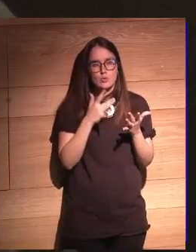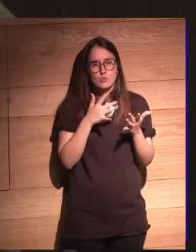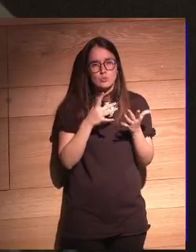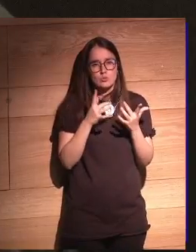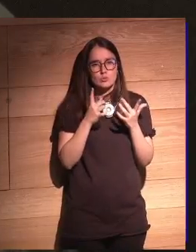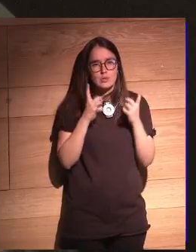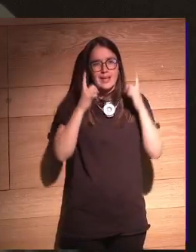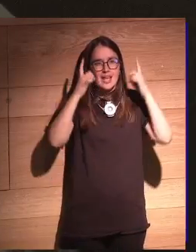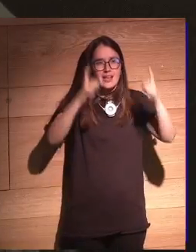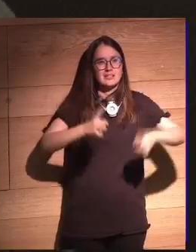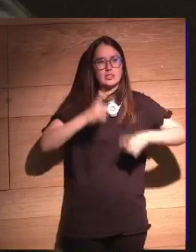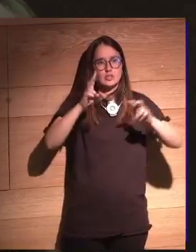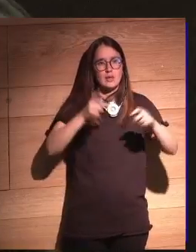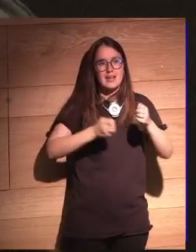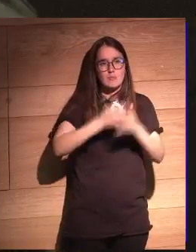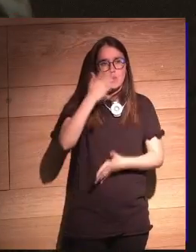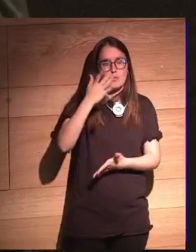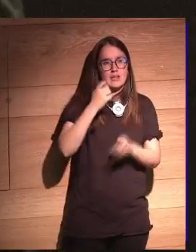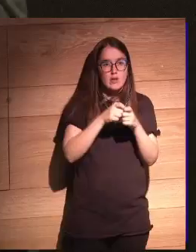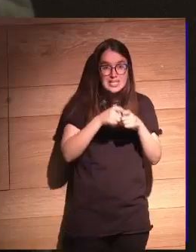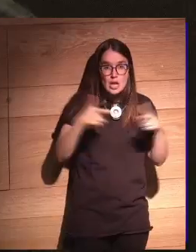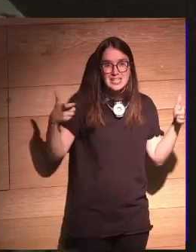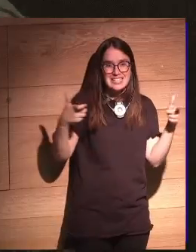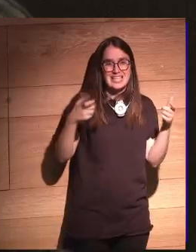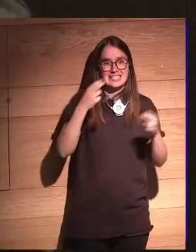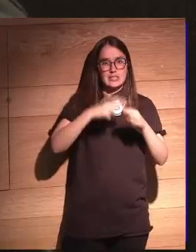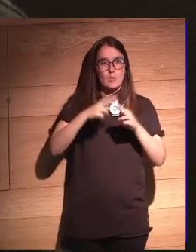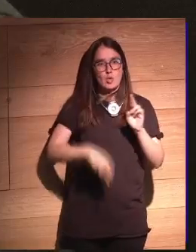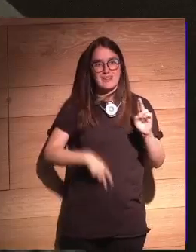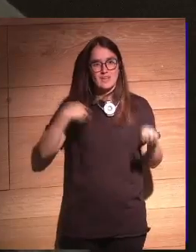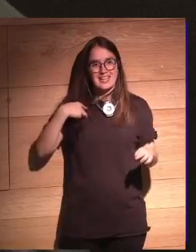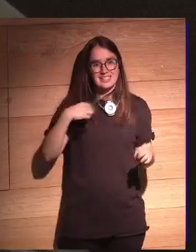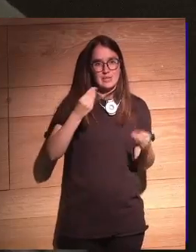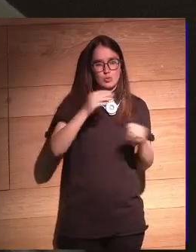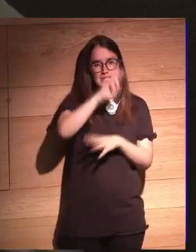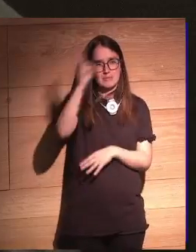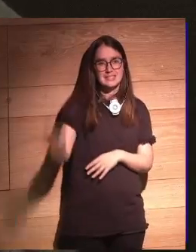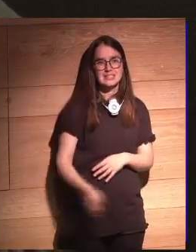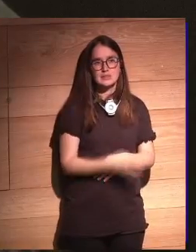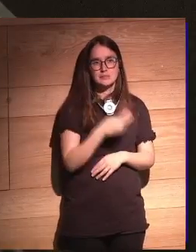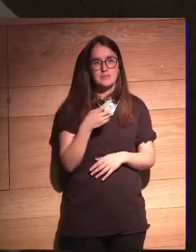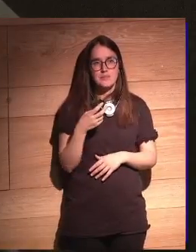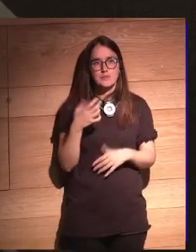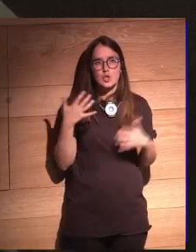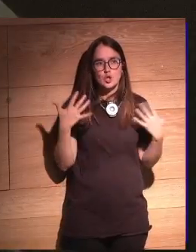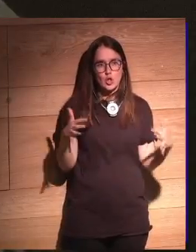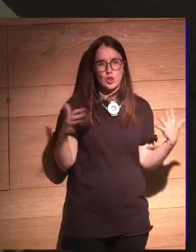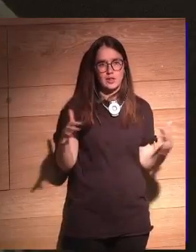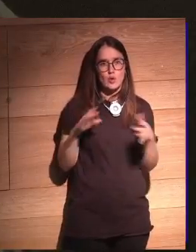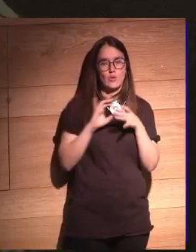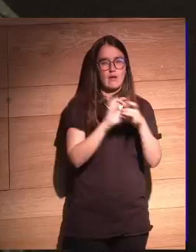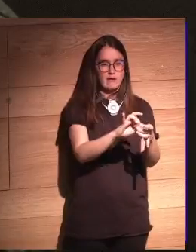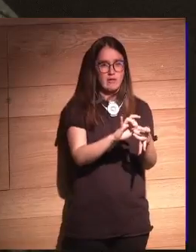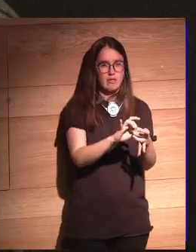had a real intense component on the real estate from exchanges and Franco's policies and so many things?